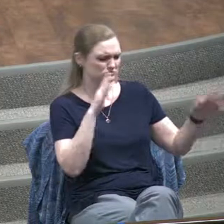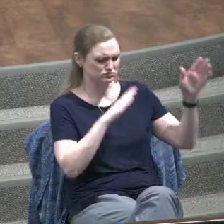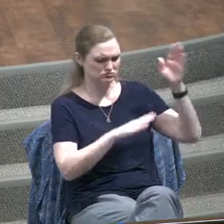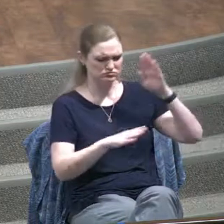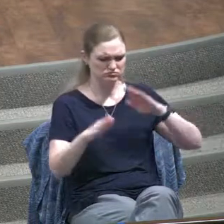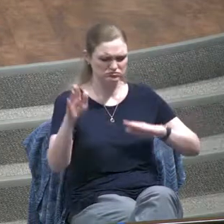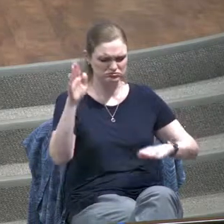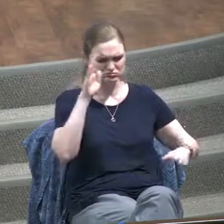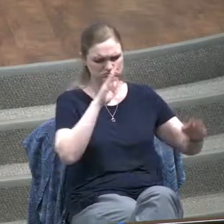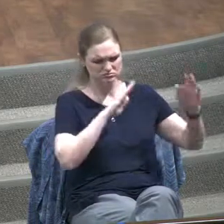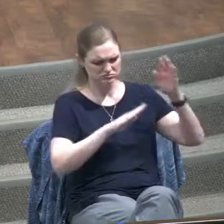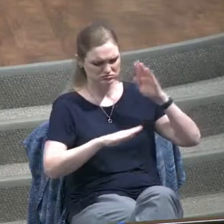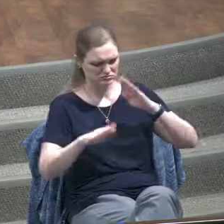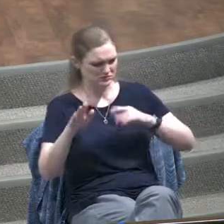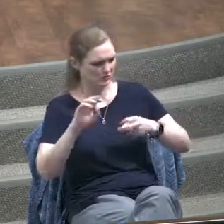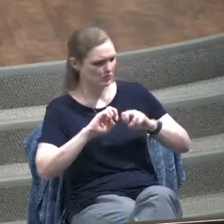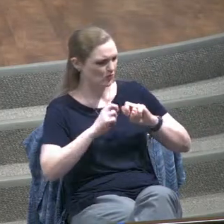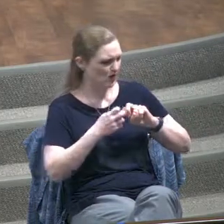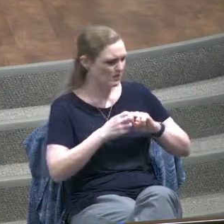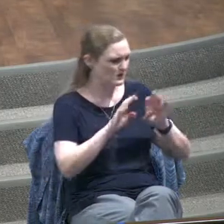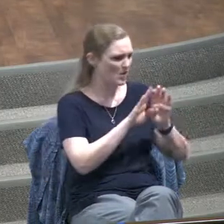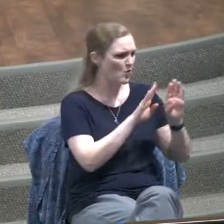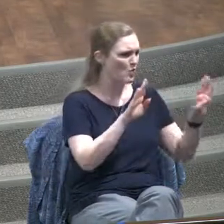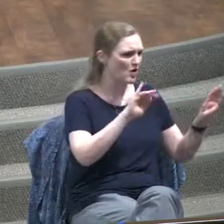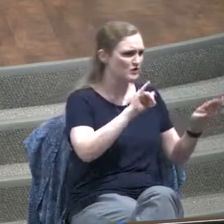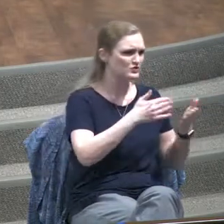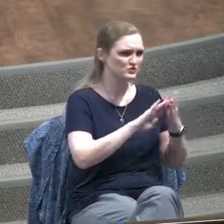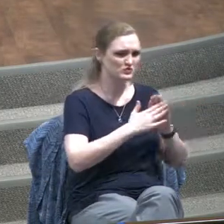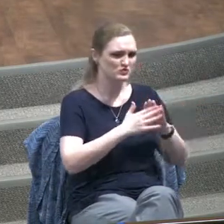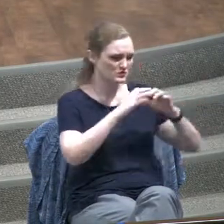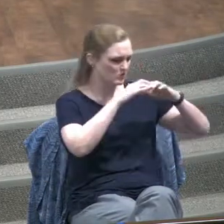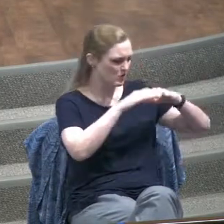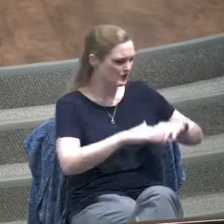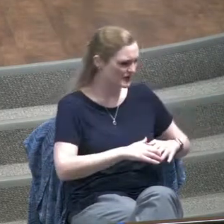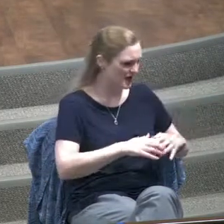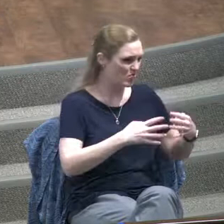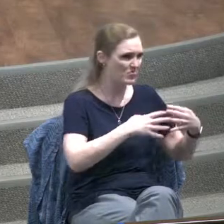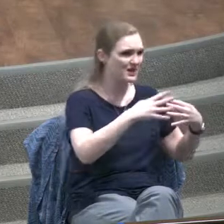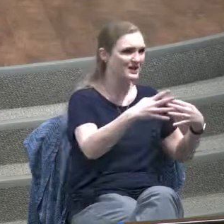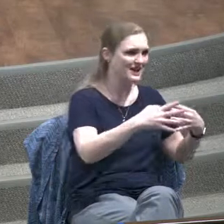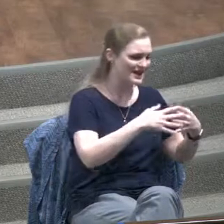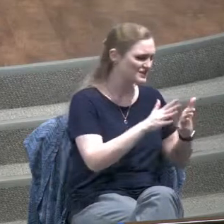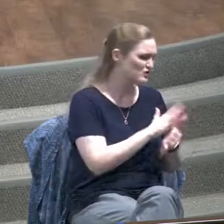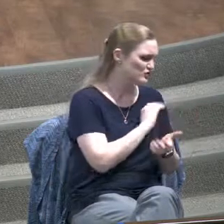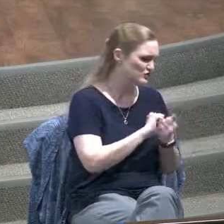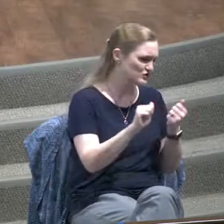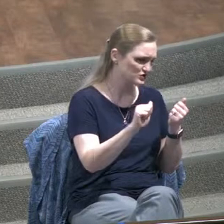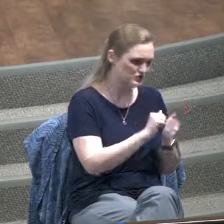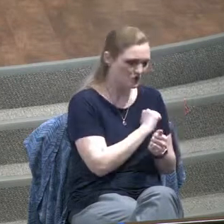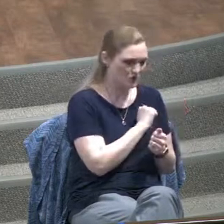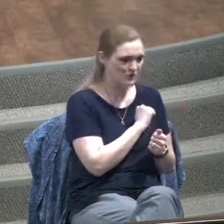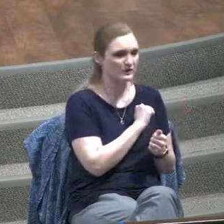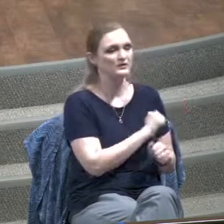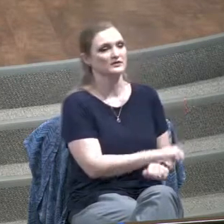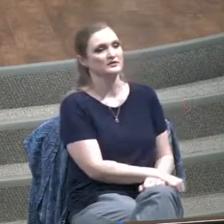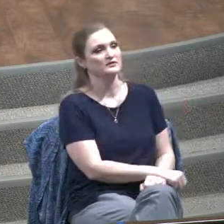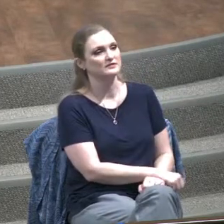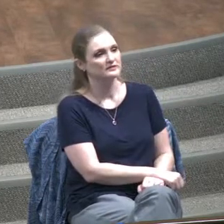and shame. The wall of Jerusalem is broken down and the gates are destroyed by fire.